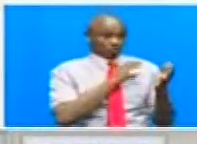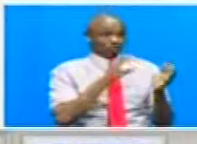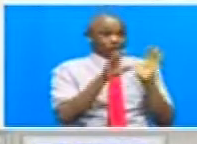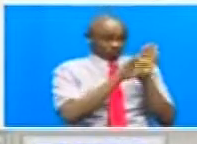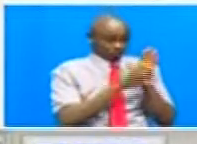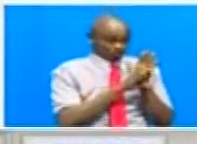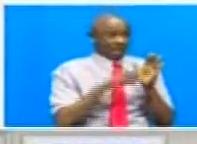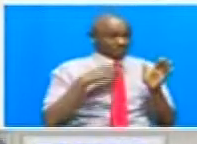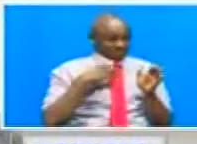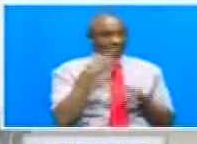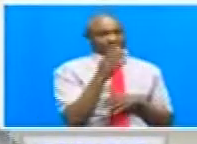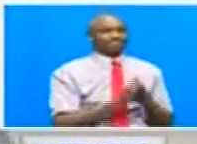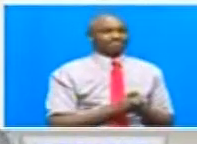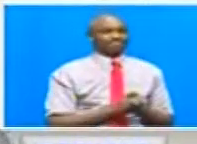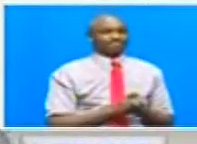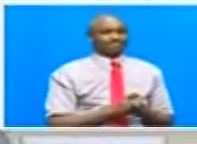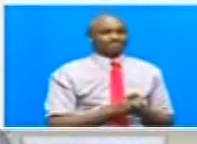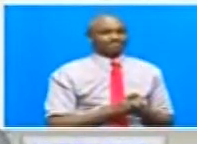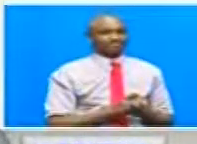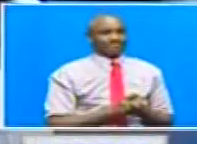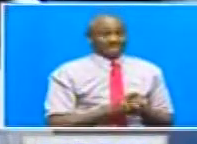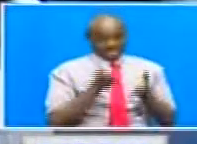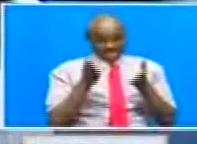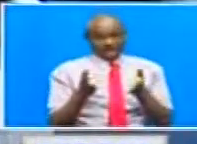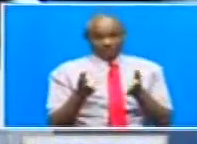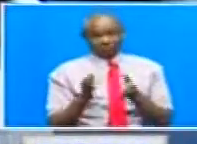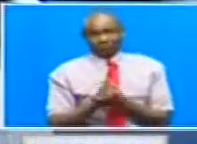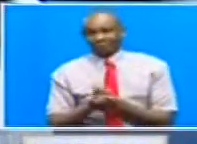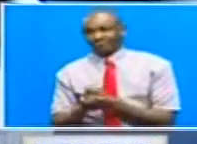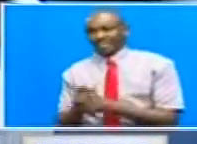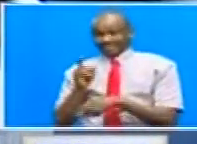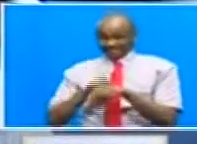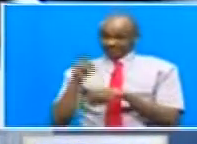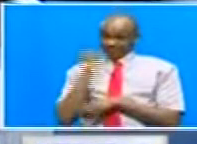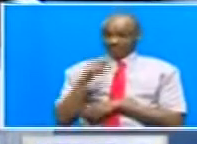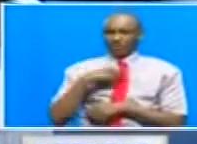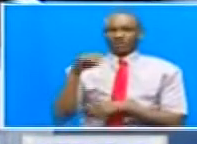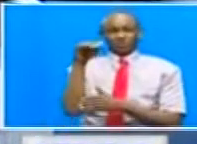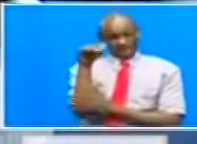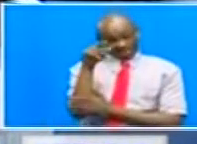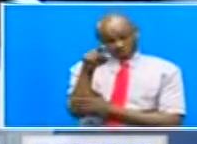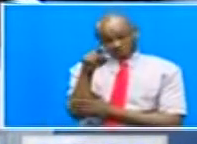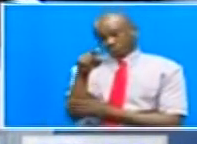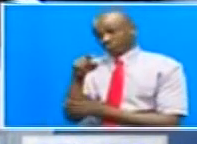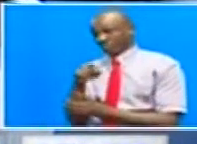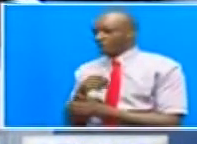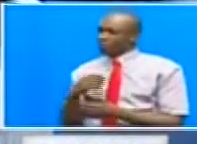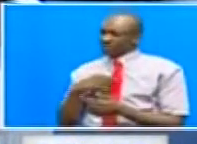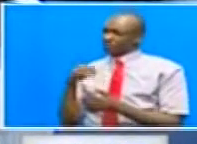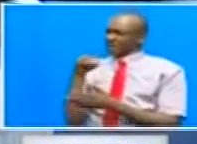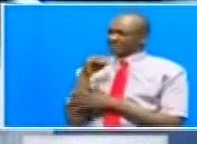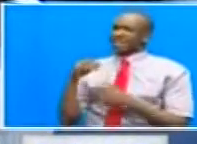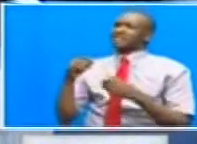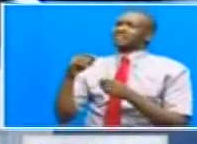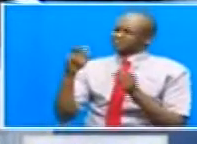in the enabling legislations. All right, Caliph, we're winding up now and we're running short of time, but I need to ask something that Irungu had mentioned here. The